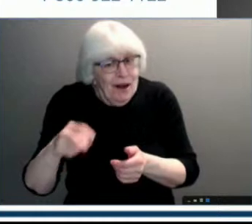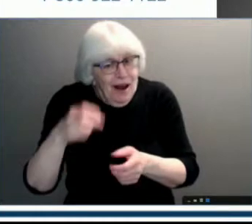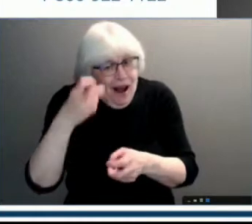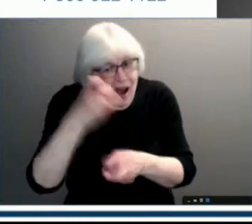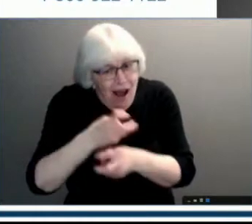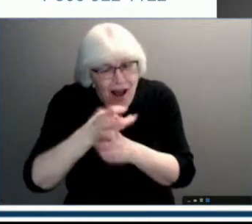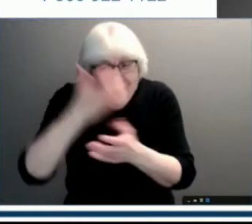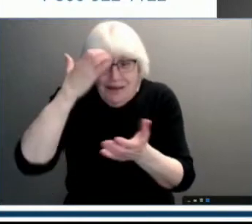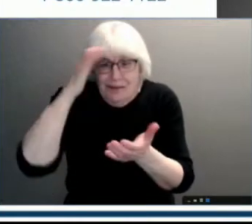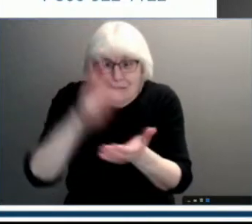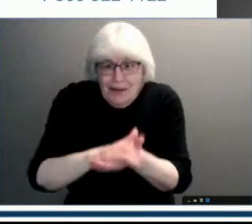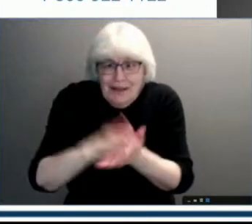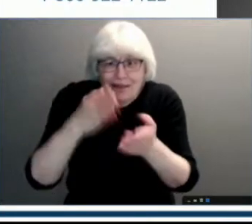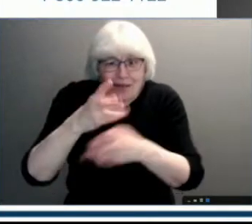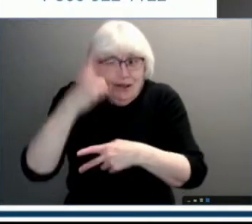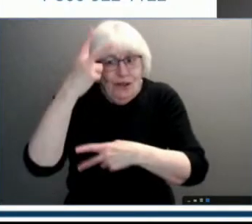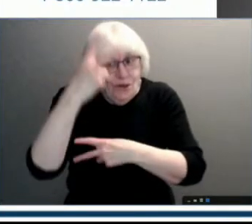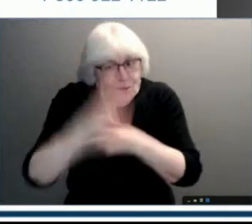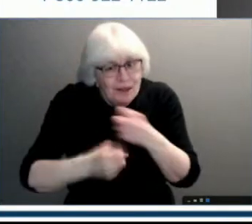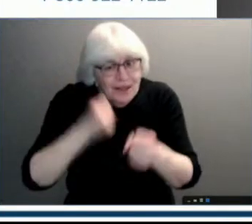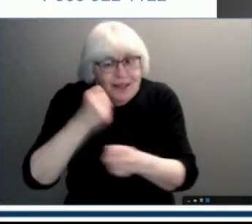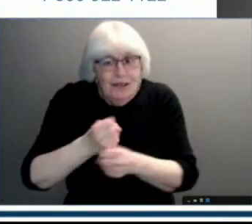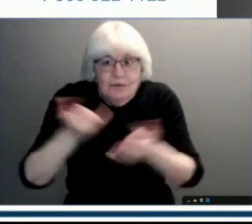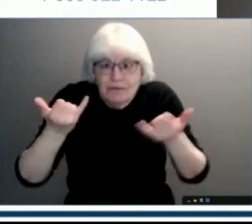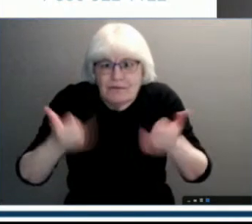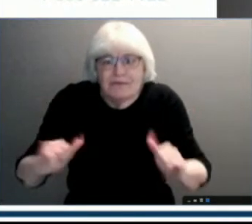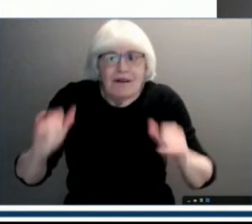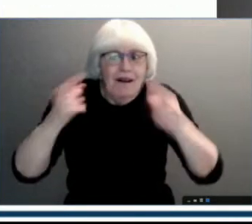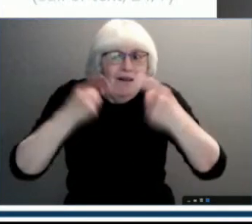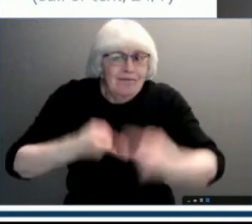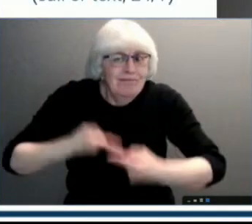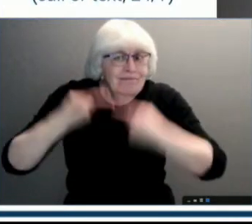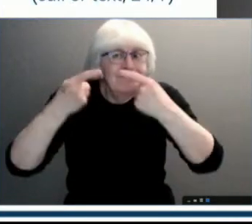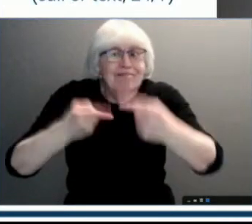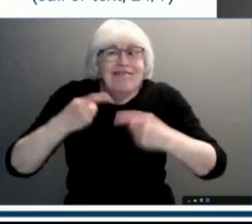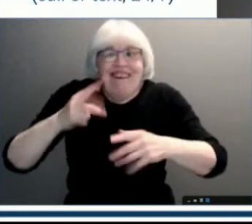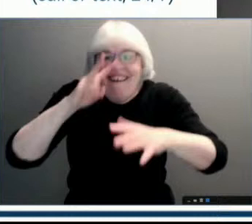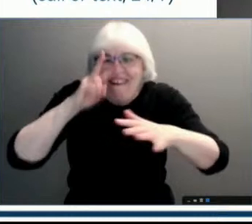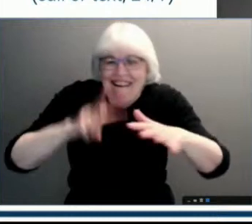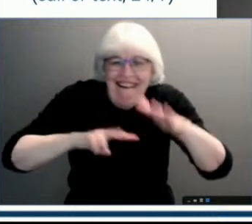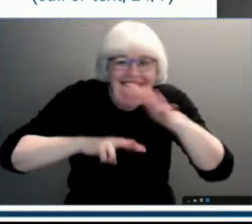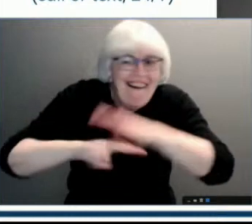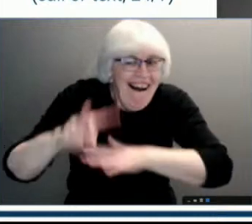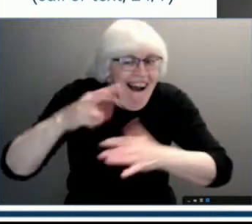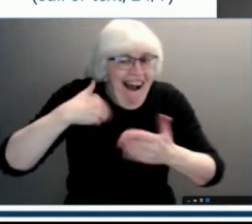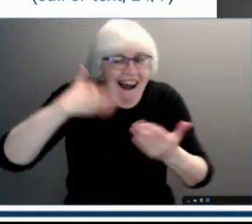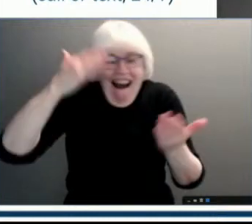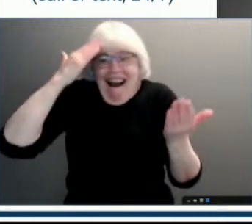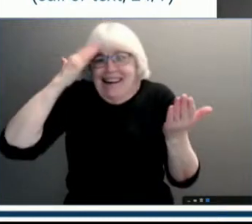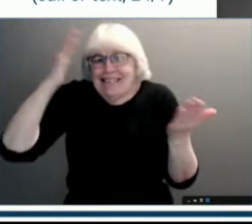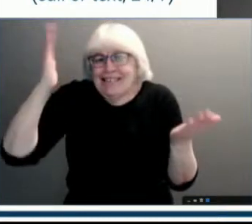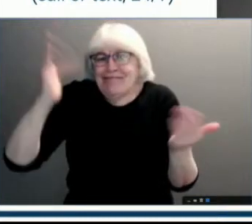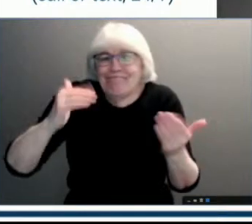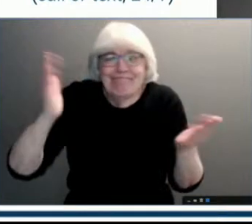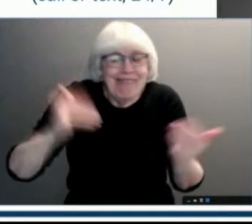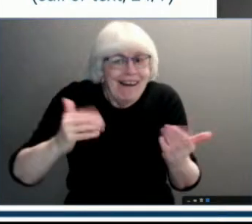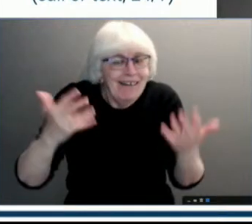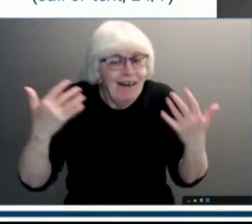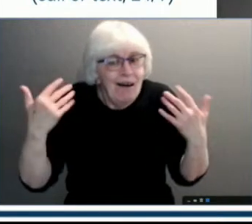China. No one would have predicted we'd still be battling this virus with restrictions and strict public health